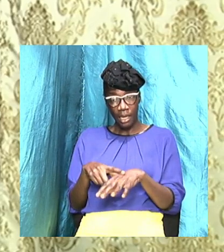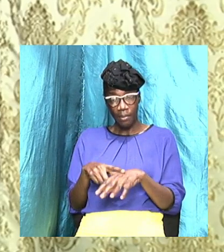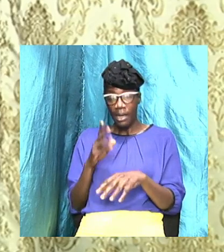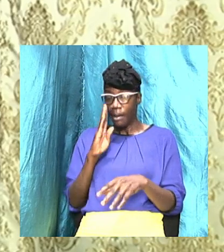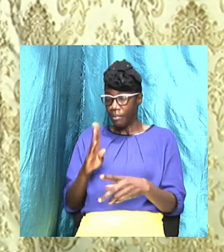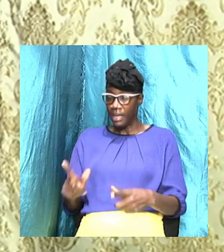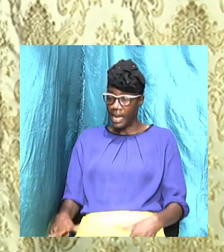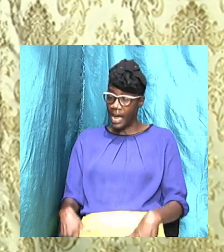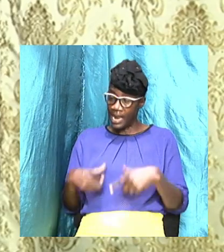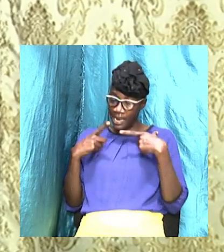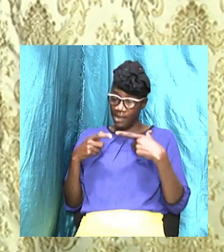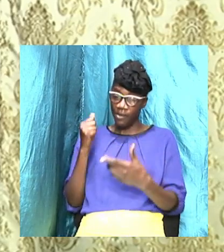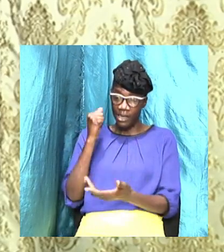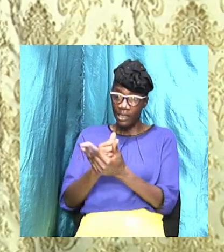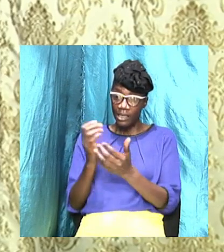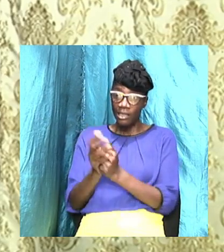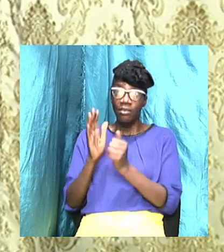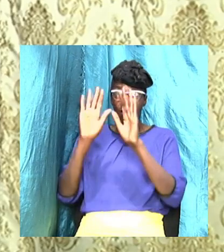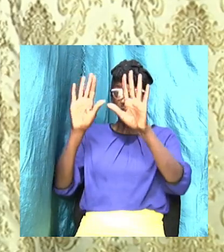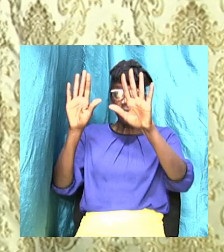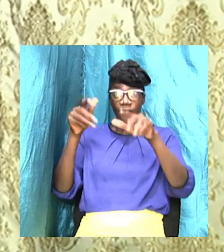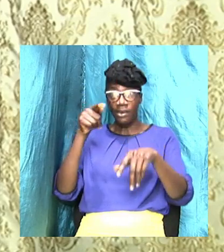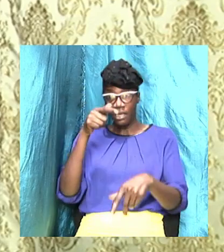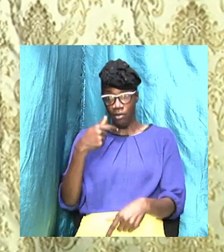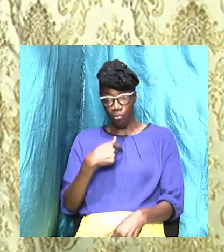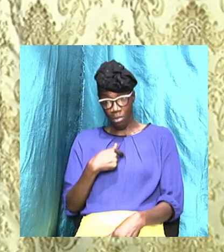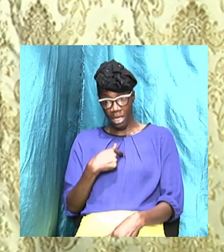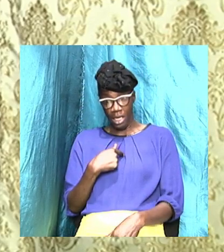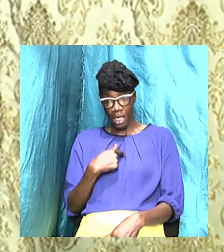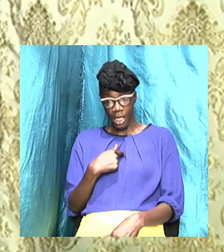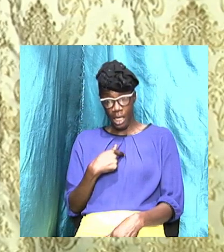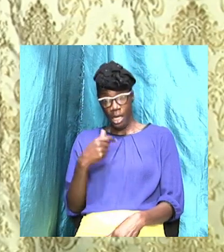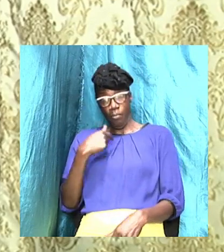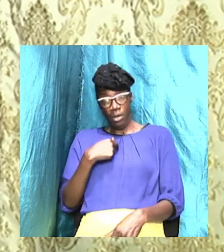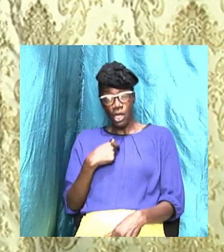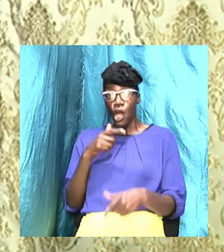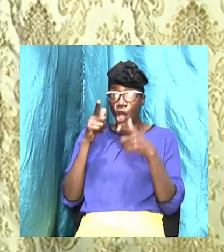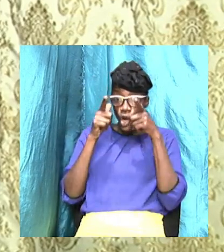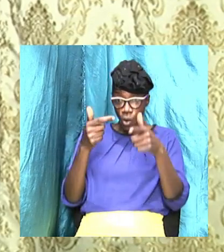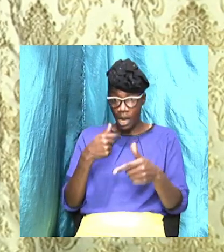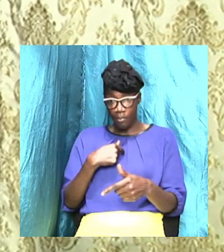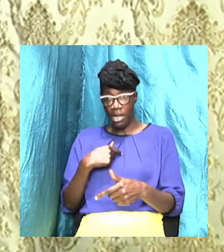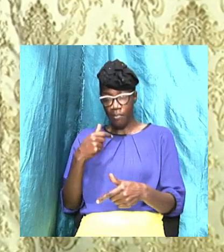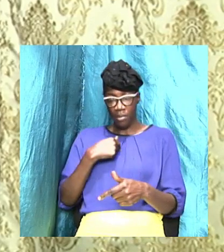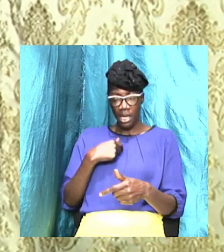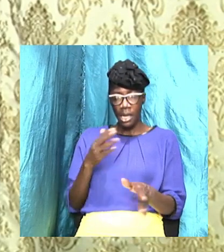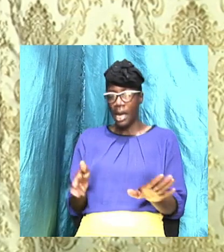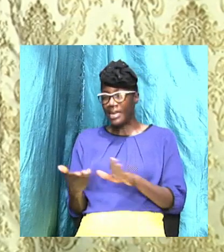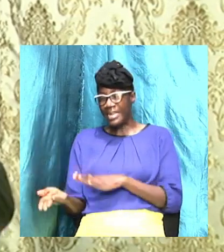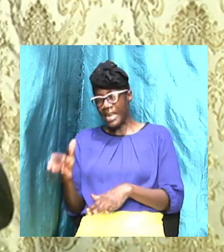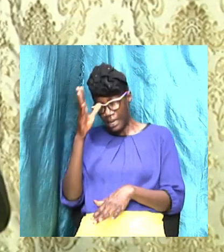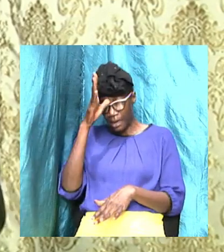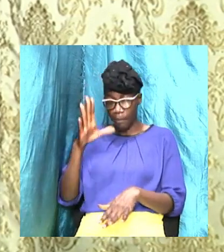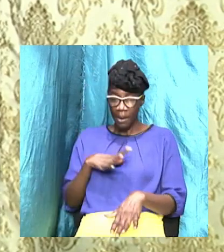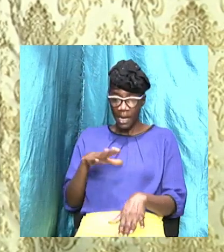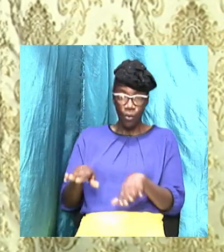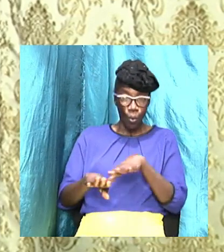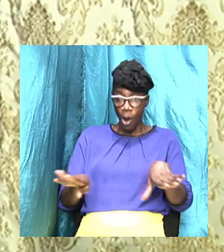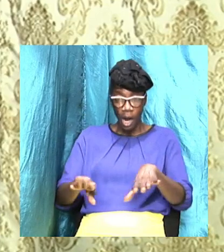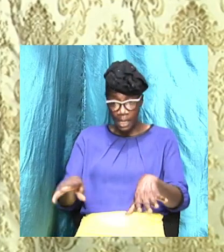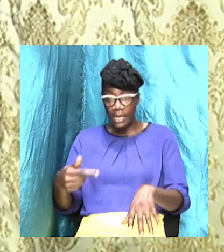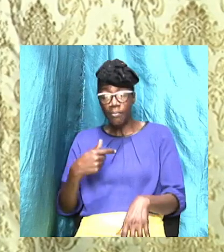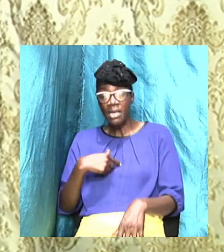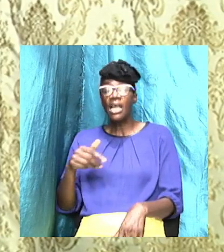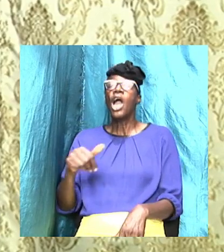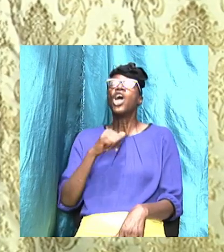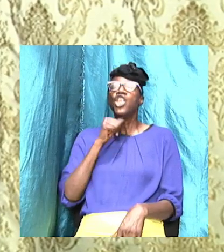living sacrifice, where when you look at me, I'm a dead man walking because I am not of myself. Amen. For me to